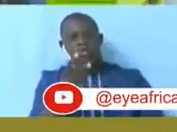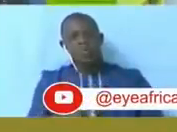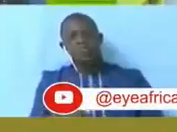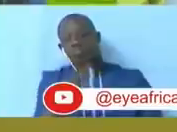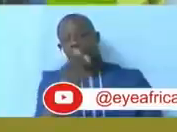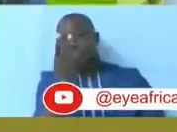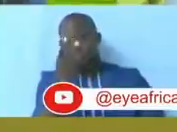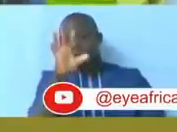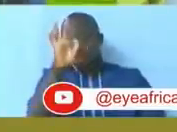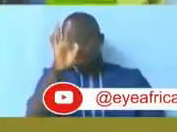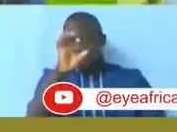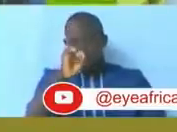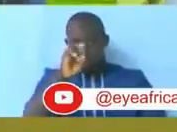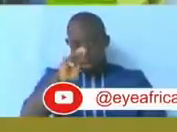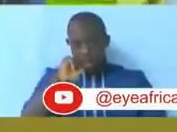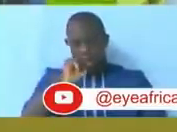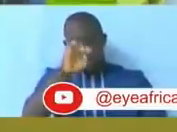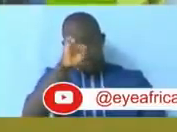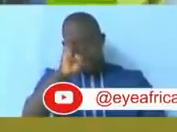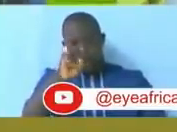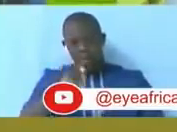country.